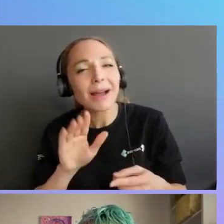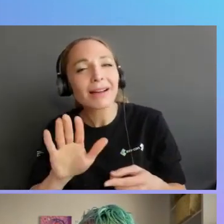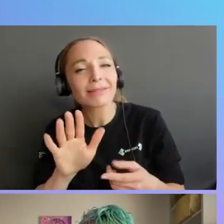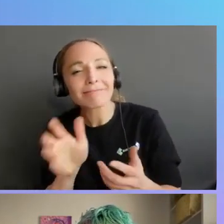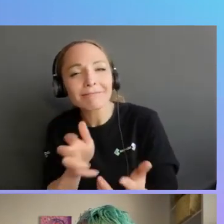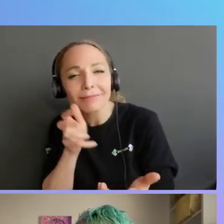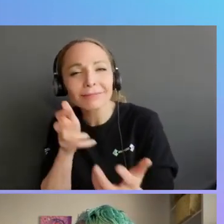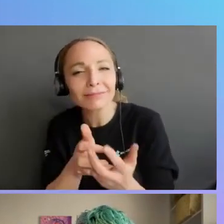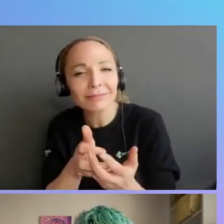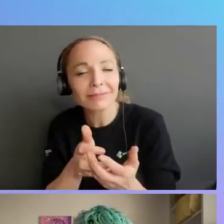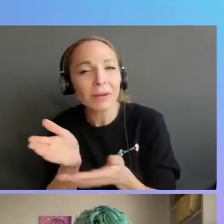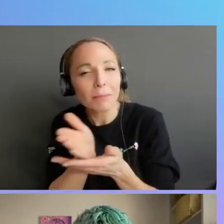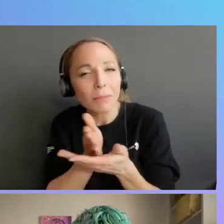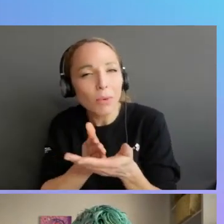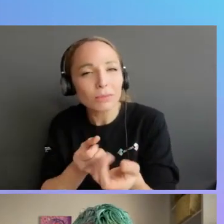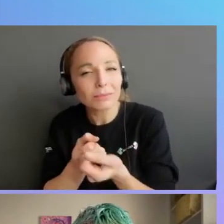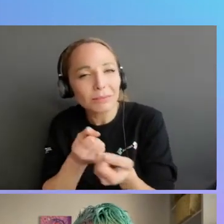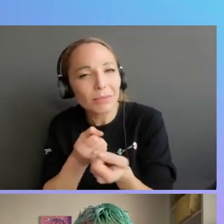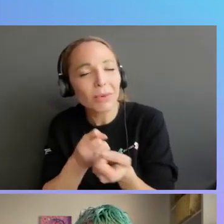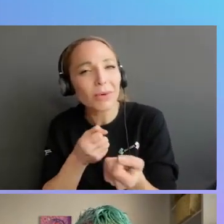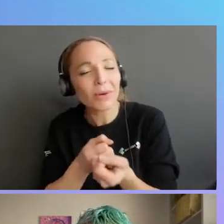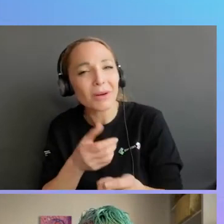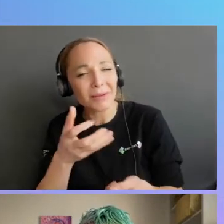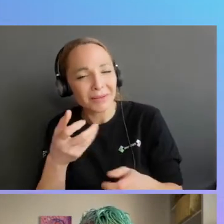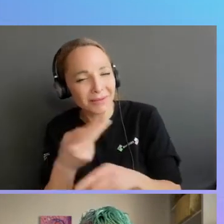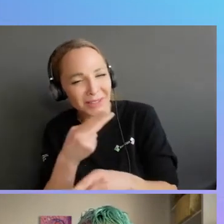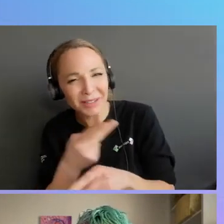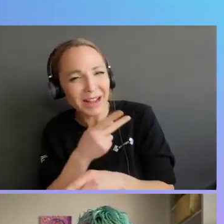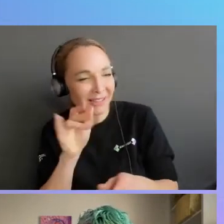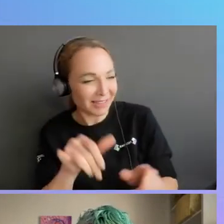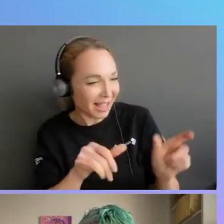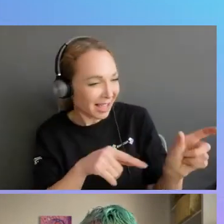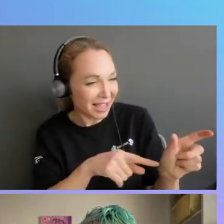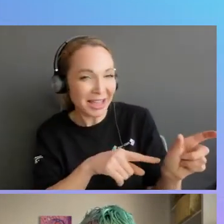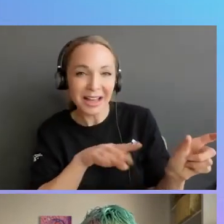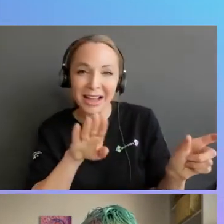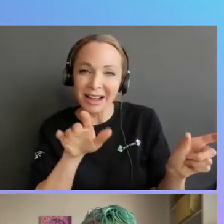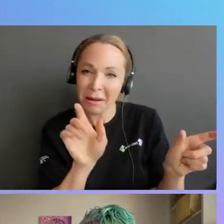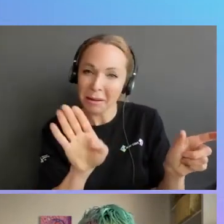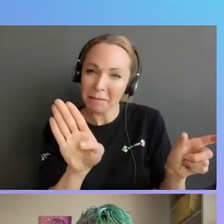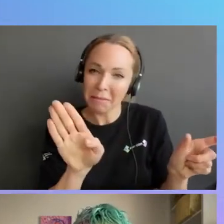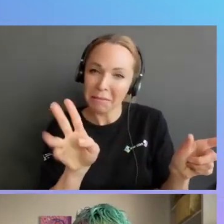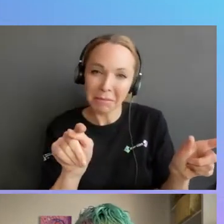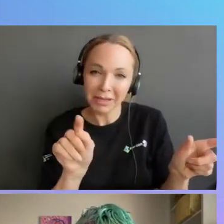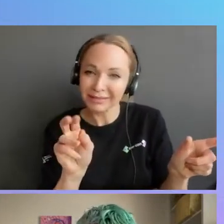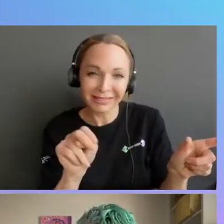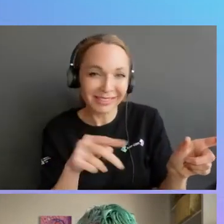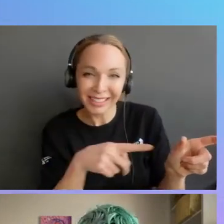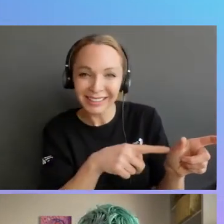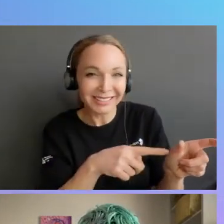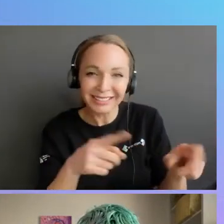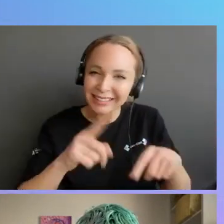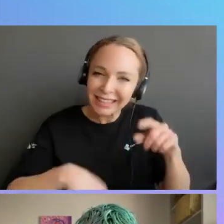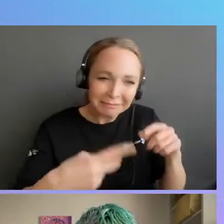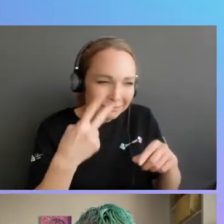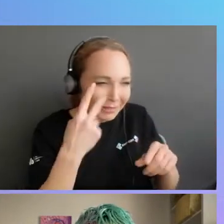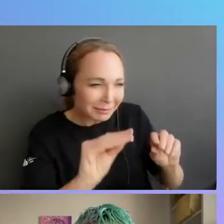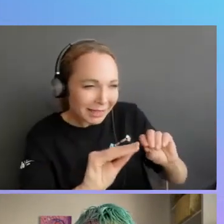detect that issue that our button didn't have discernible text, even though this is a custom component and it's not a native HTML